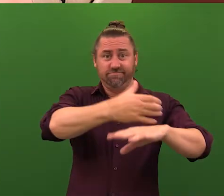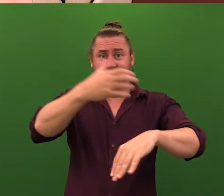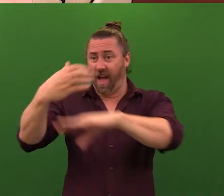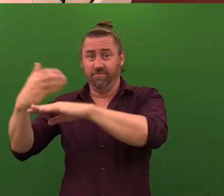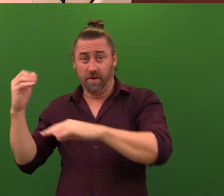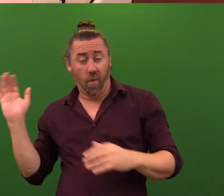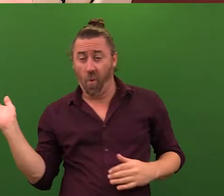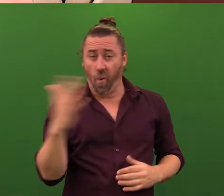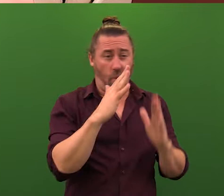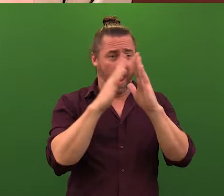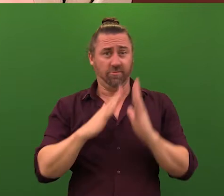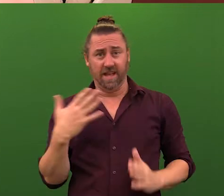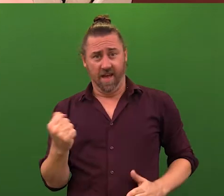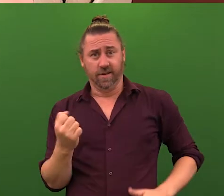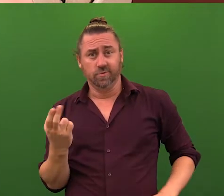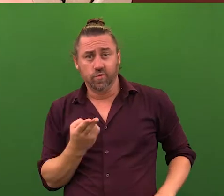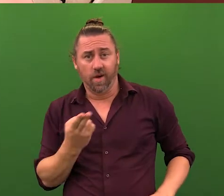use on a day-to-day basis,